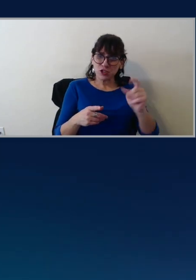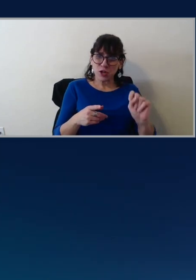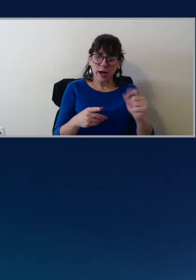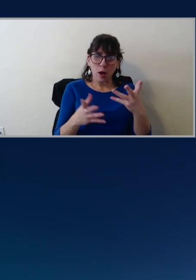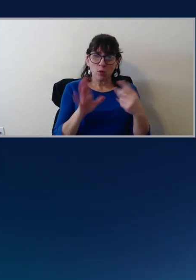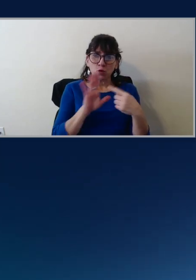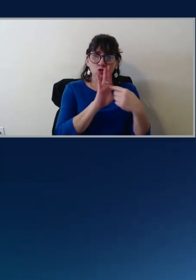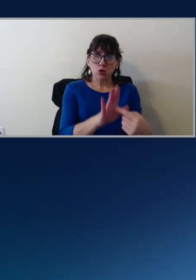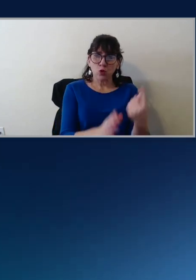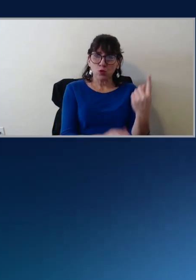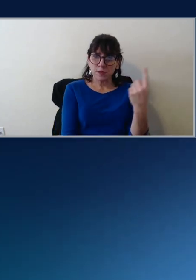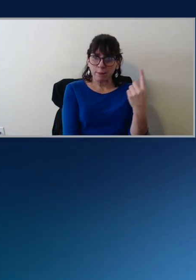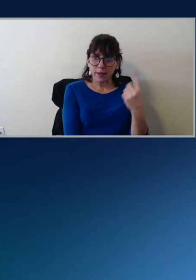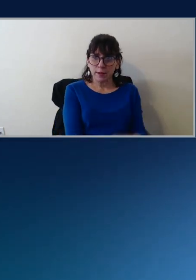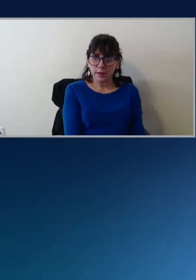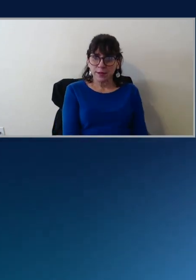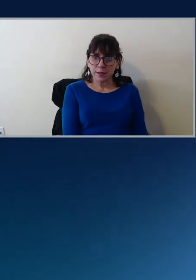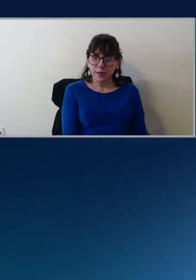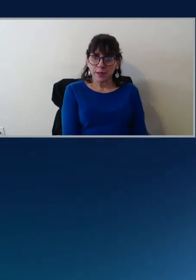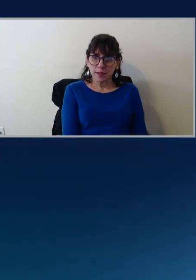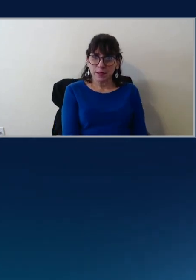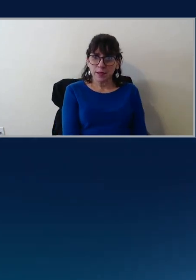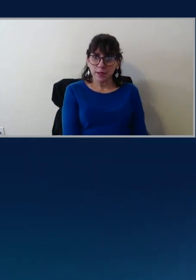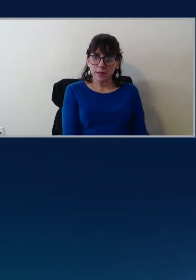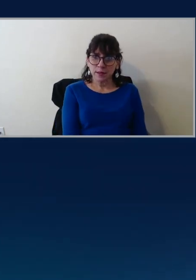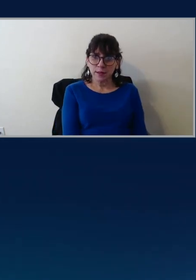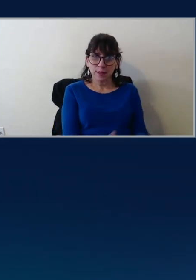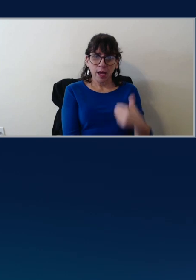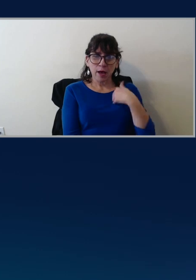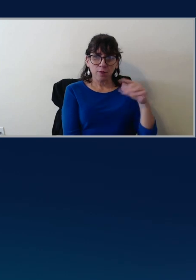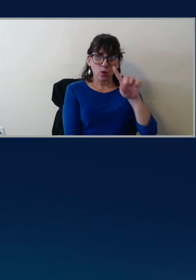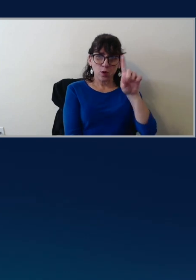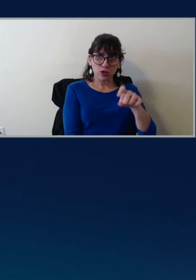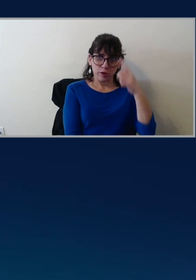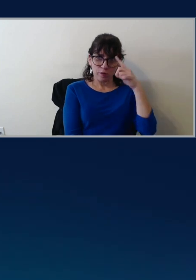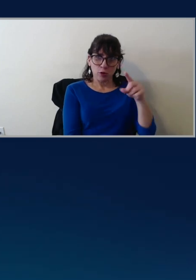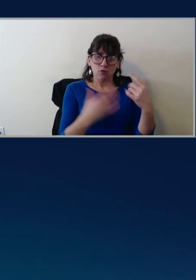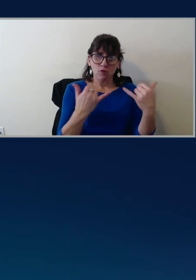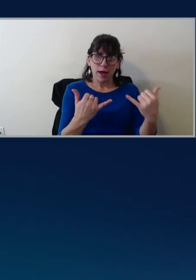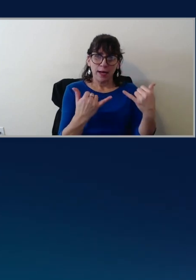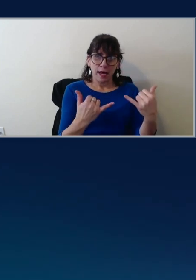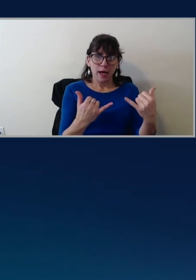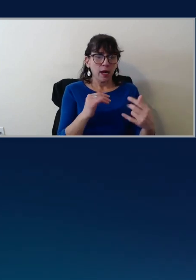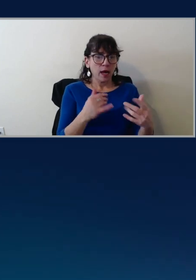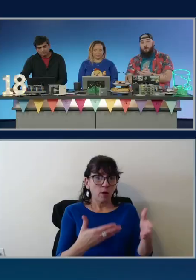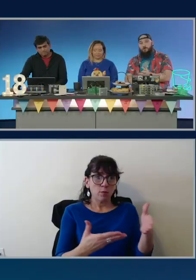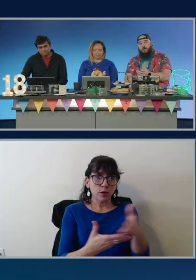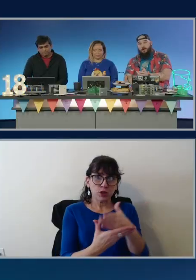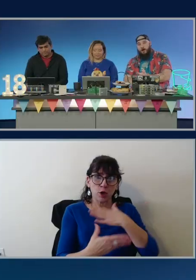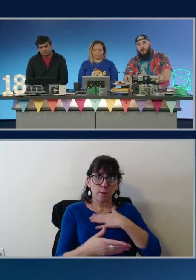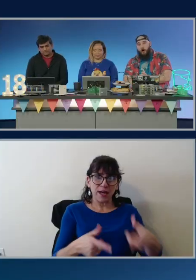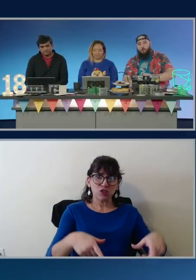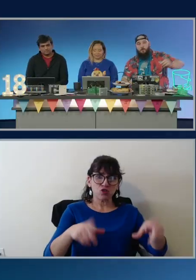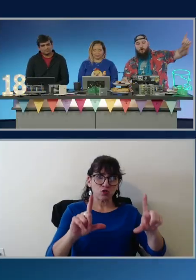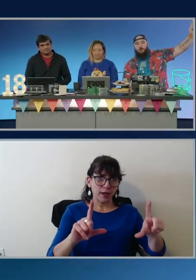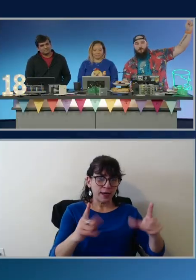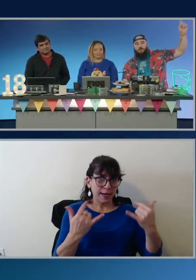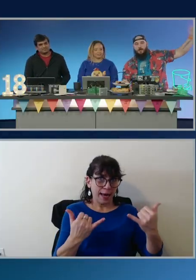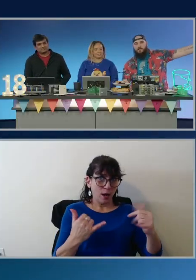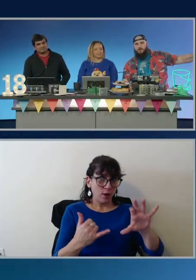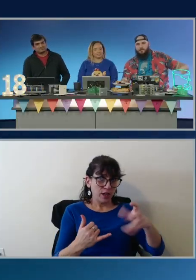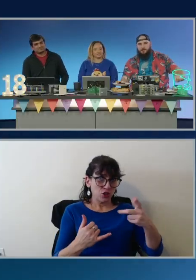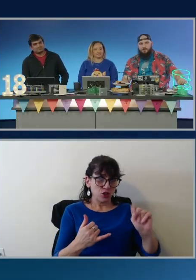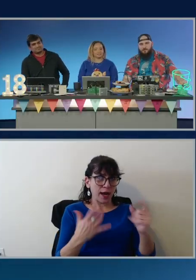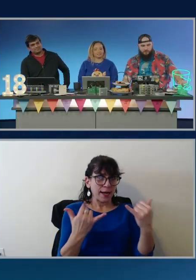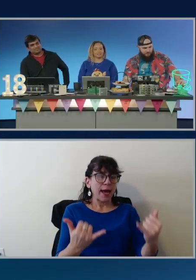you something. Where is it? So I do have a question for you right now. So I'm going to share my screen, and I want you in chat right now to